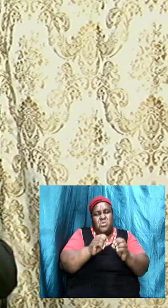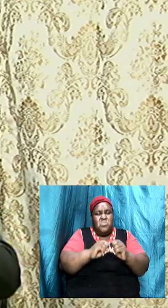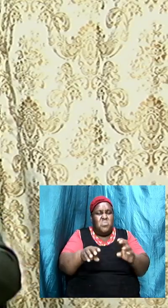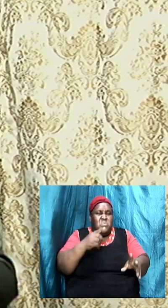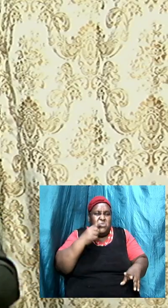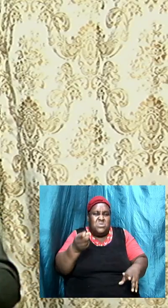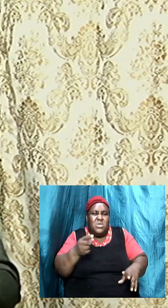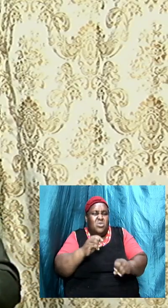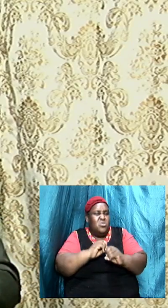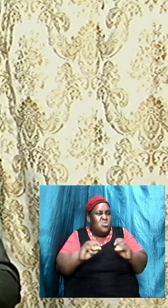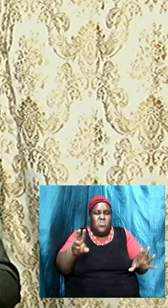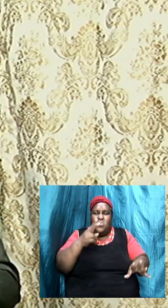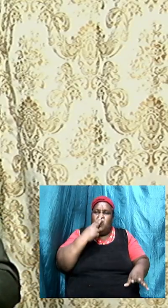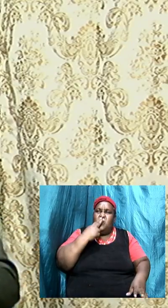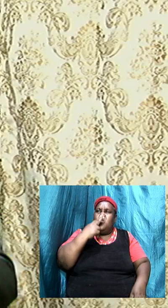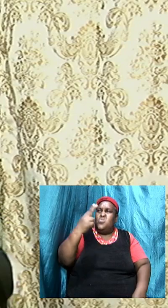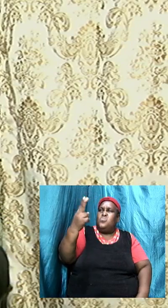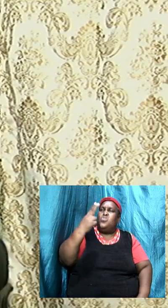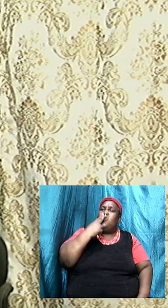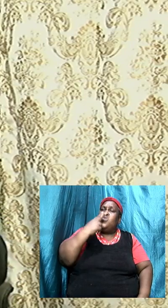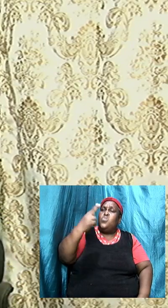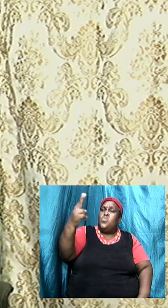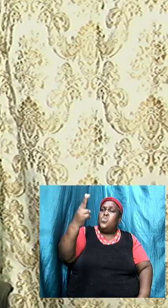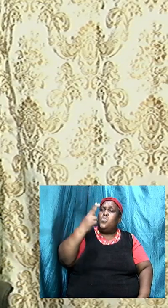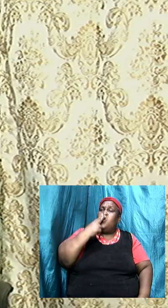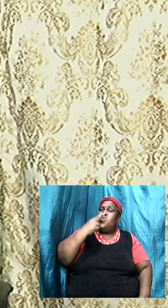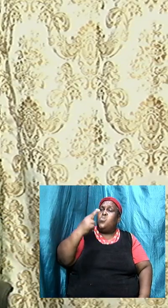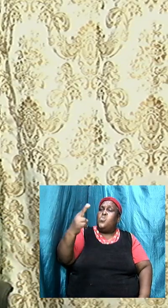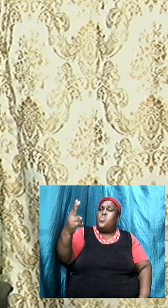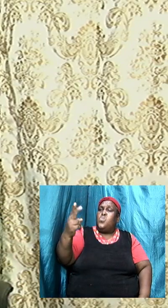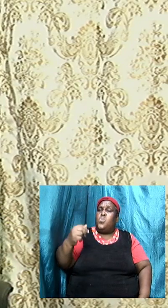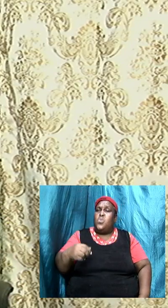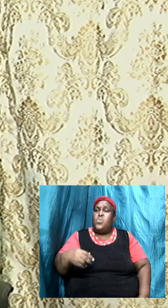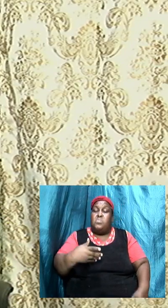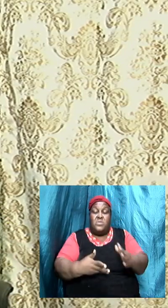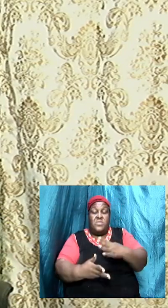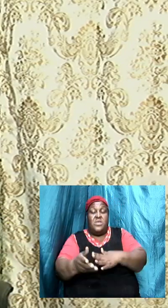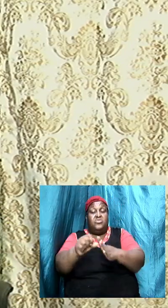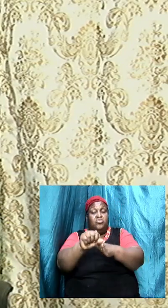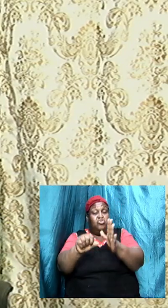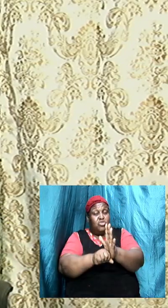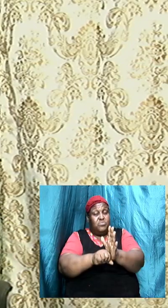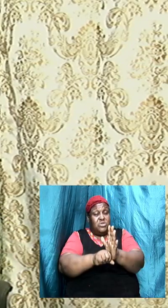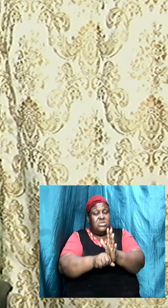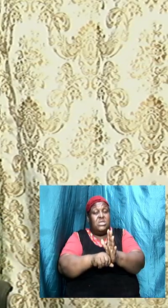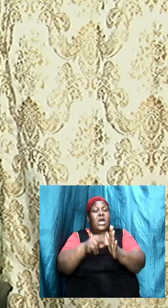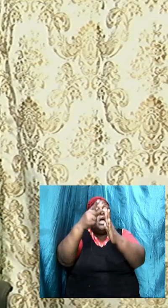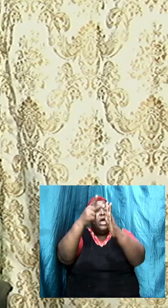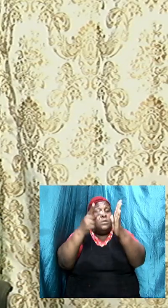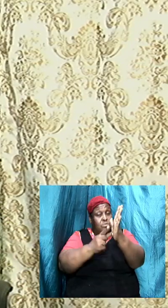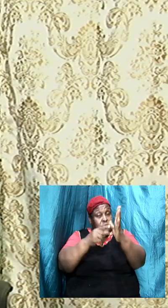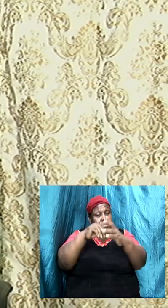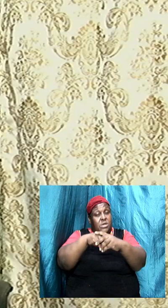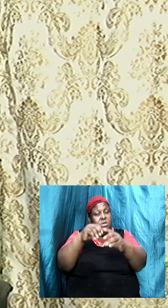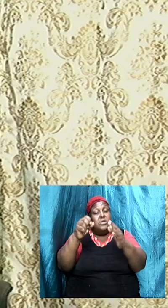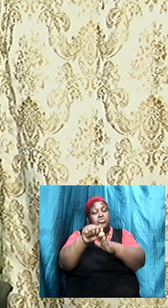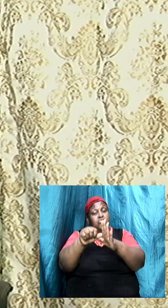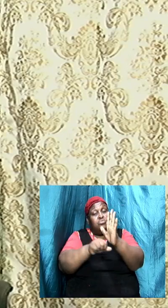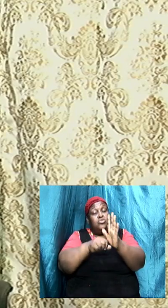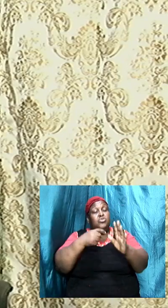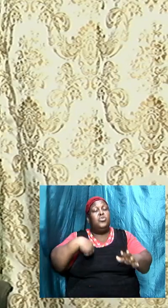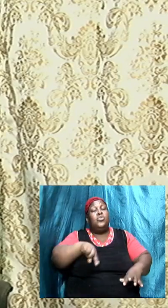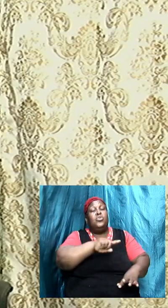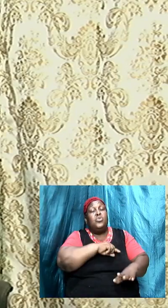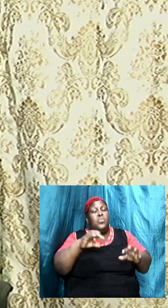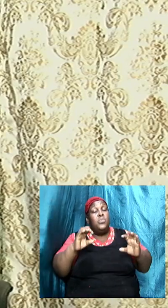don't smoke. But there are scriptures here and principles in scripture that we can use